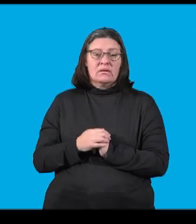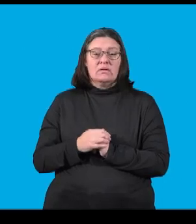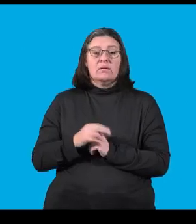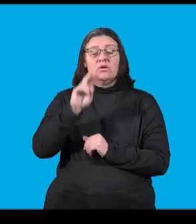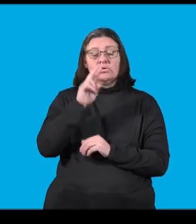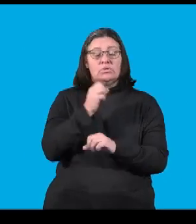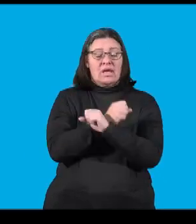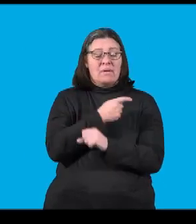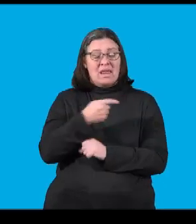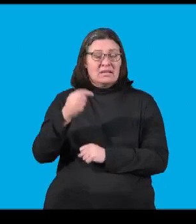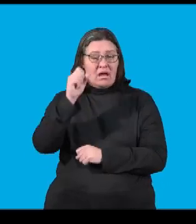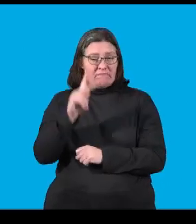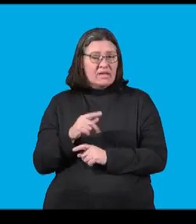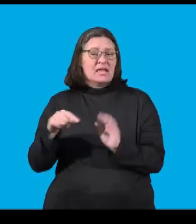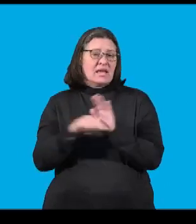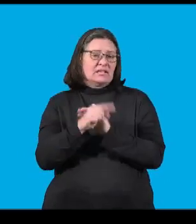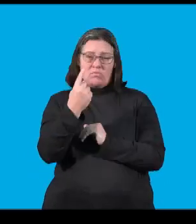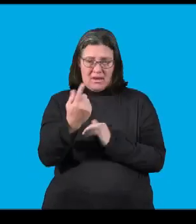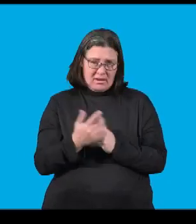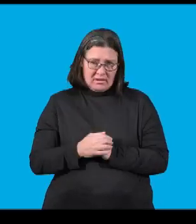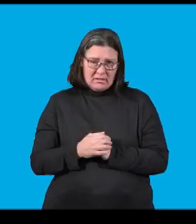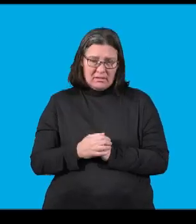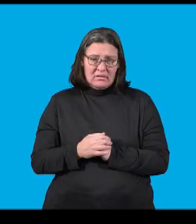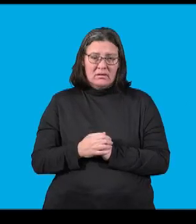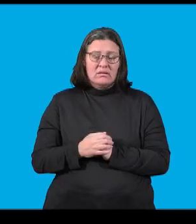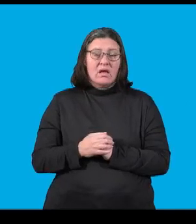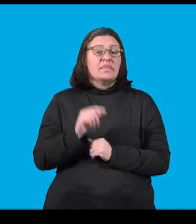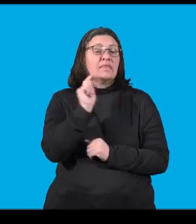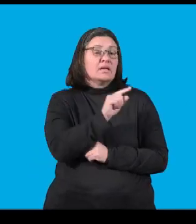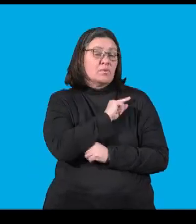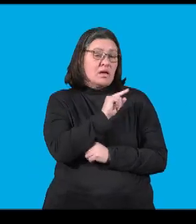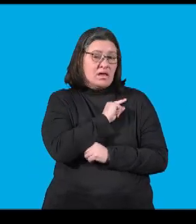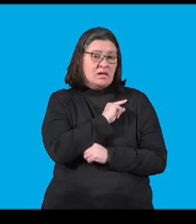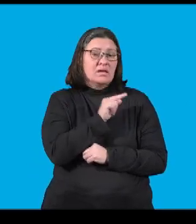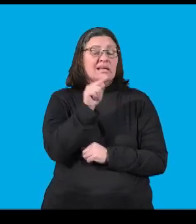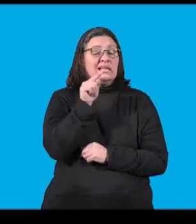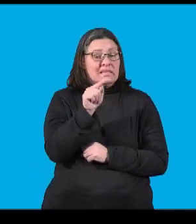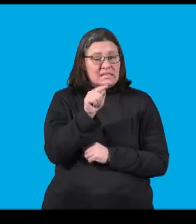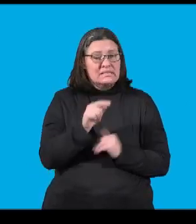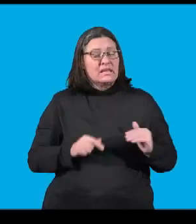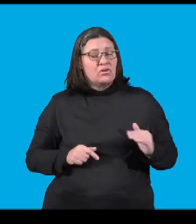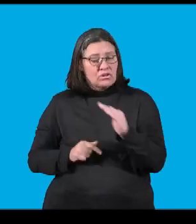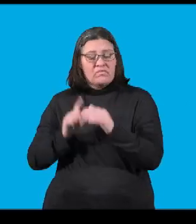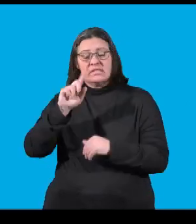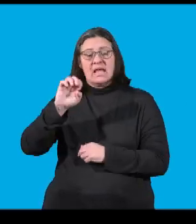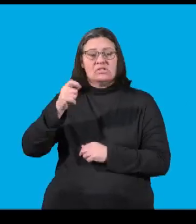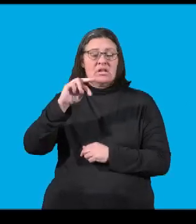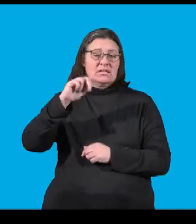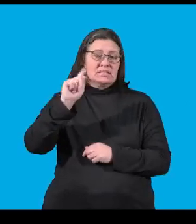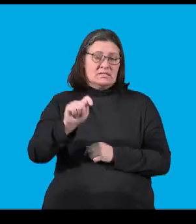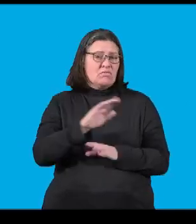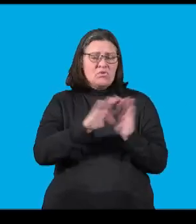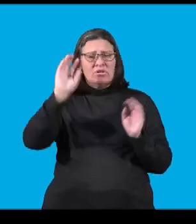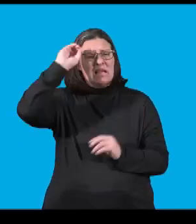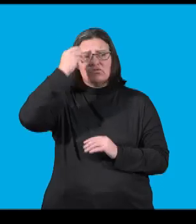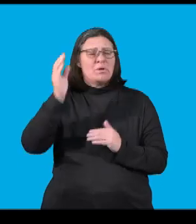give me 2. 2 times -1/2 is -1. All right? So therefore, this is the gradient of the